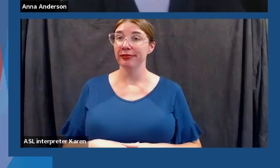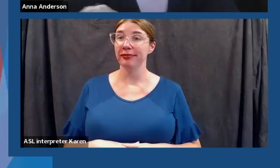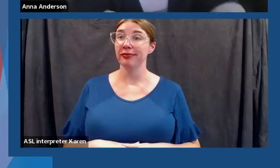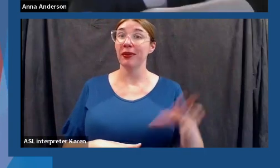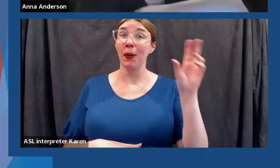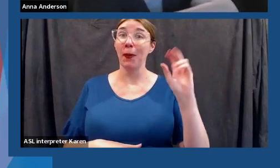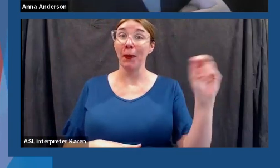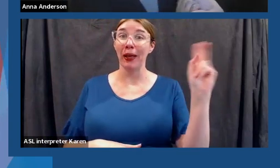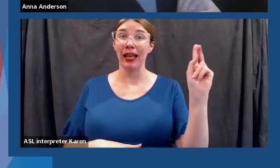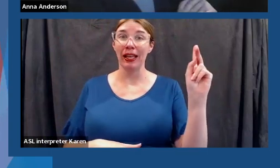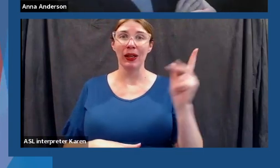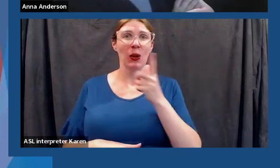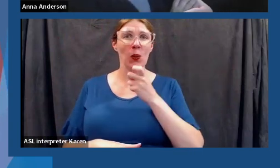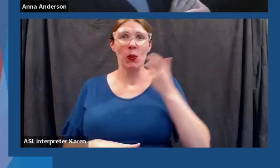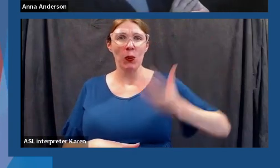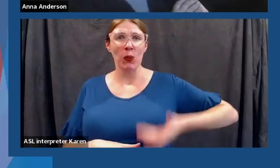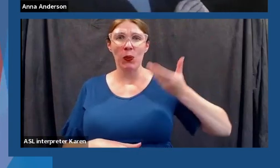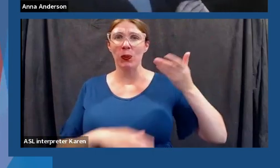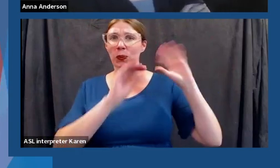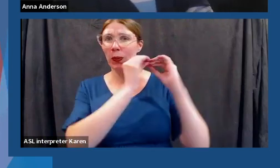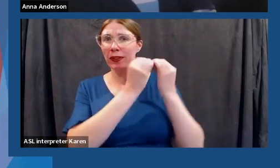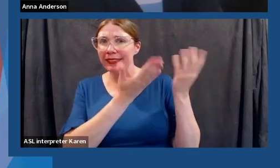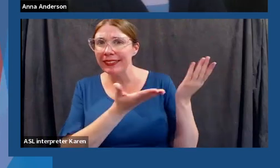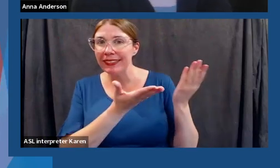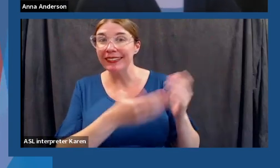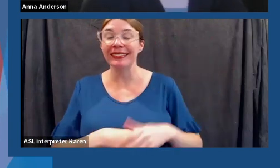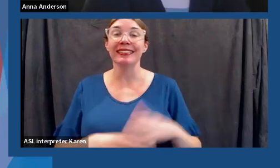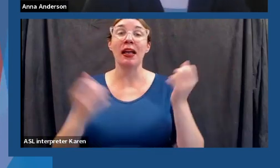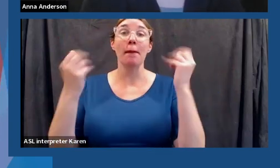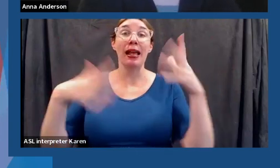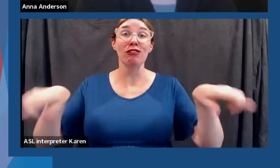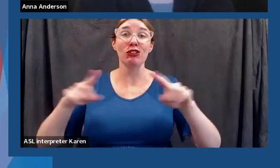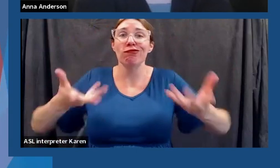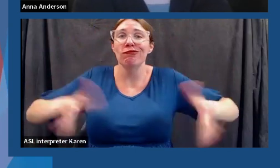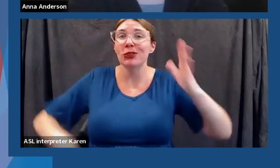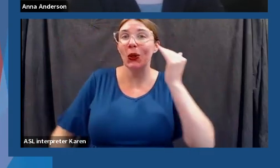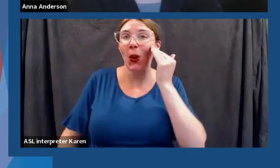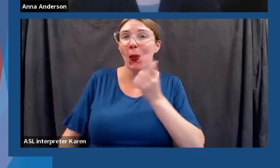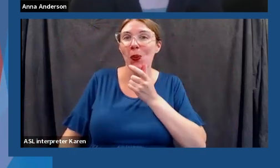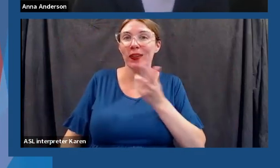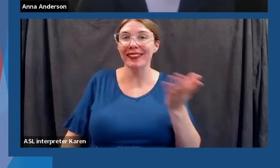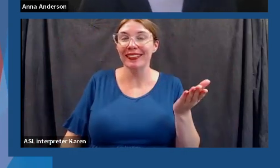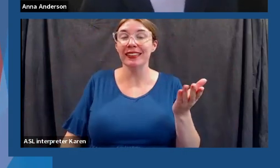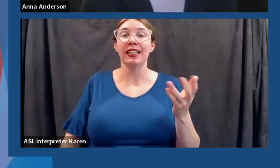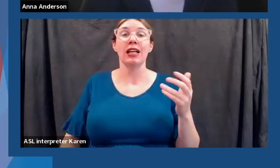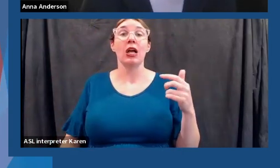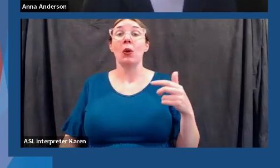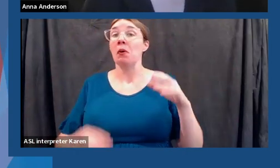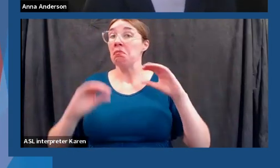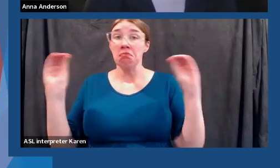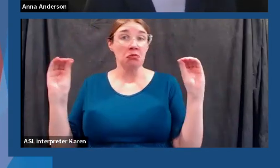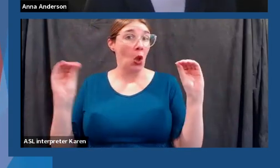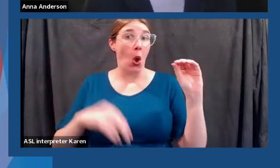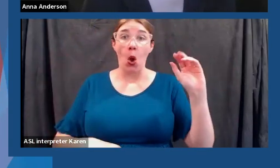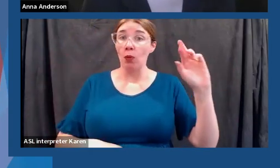Okay, so what are we? So many of you might know who we are, but if you don't, we're a nonpartisan group of